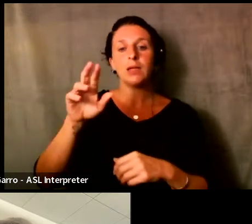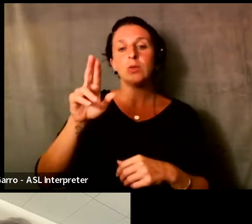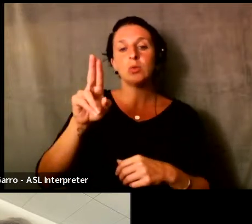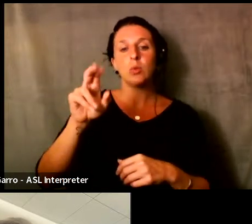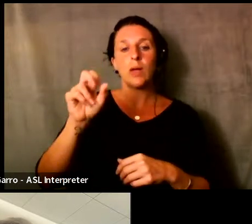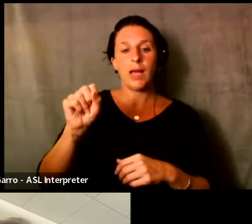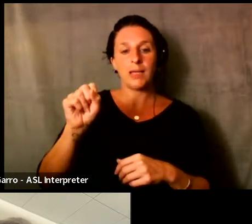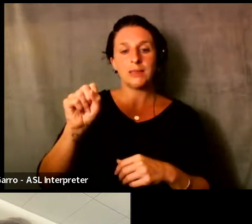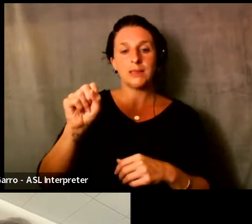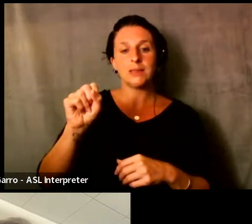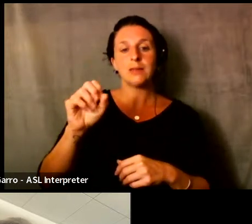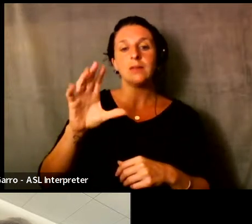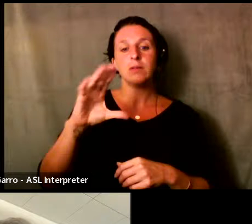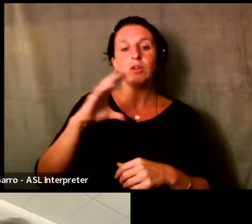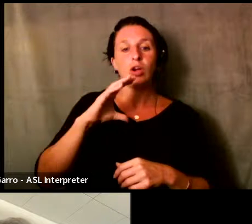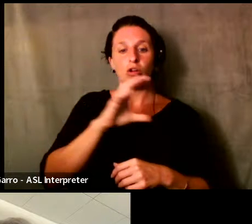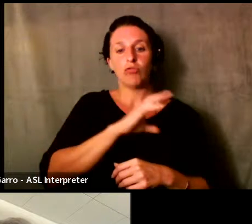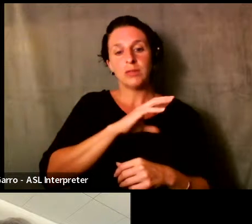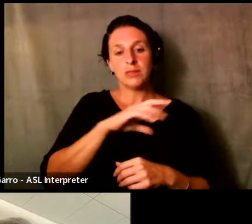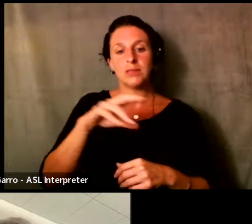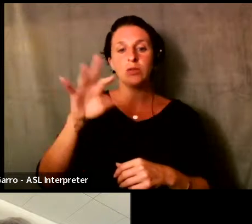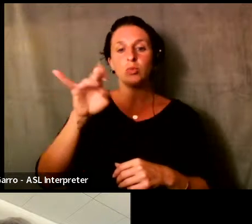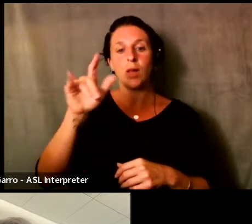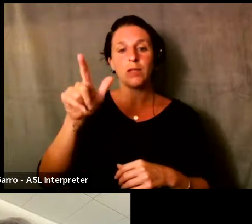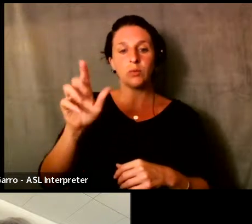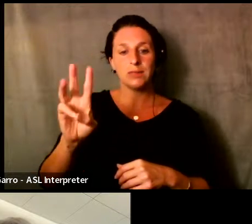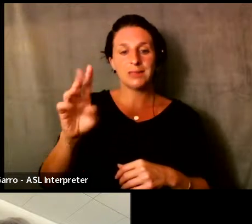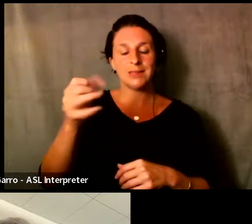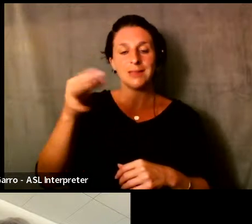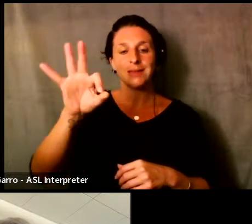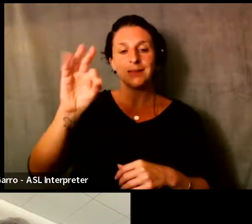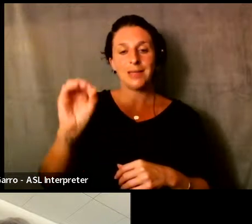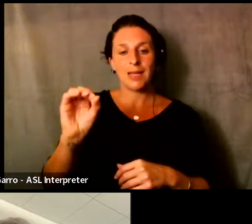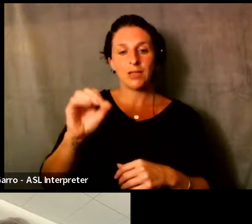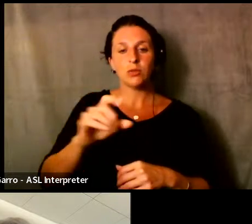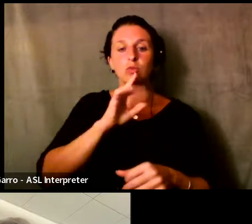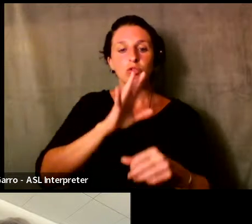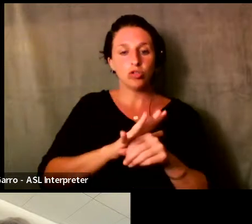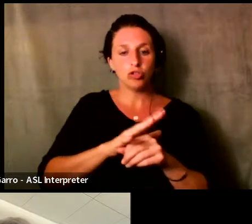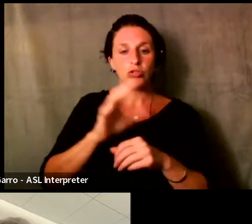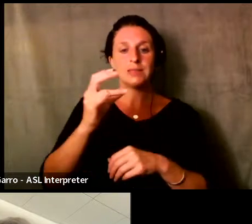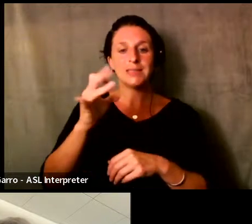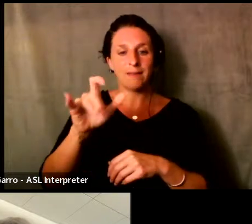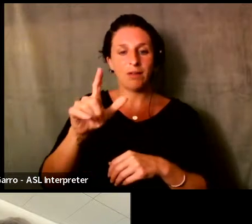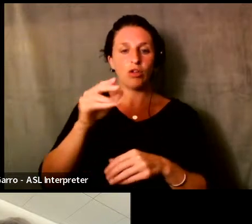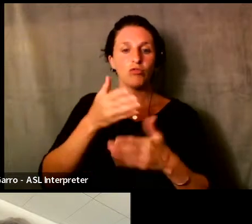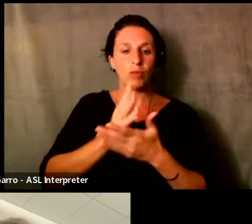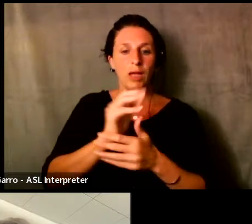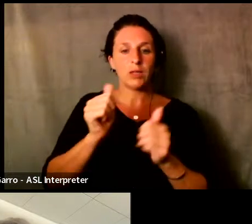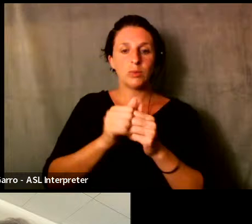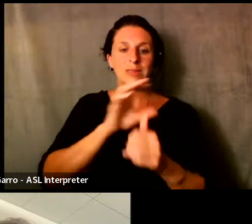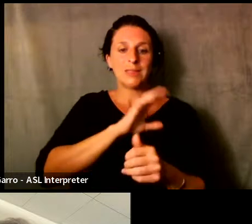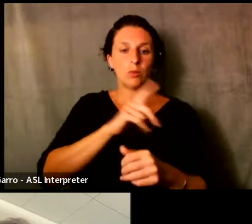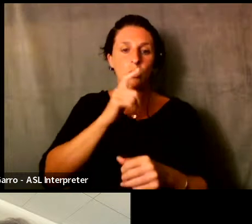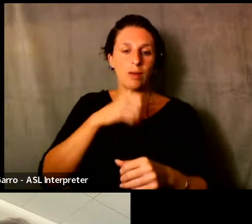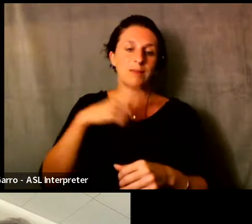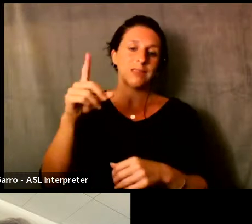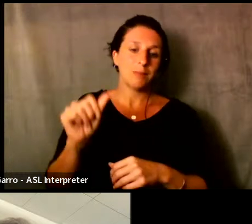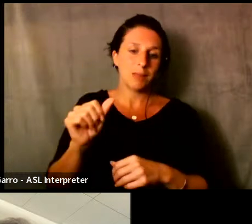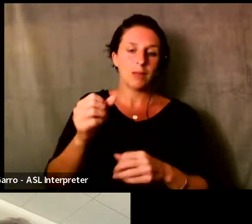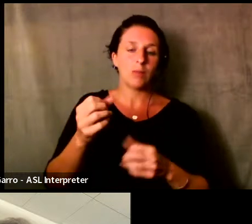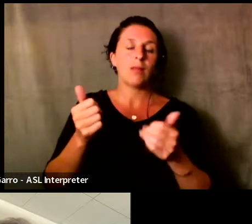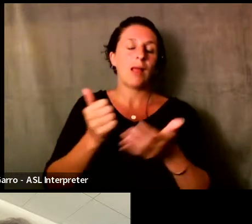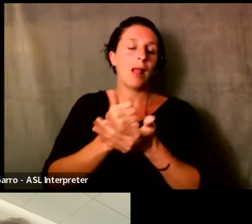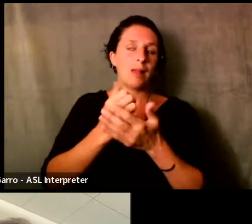July 26, 1990, to ensure the civil rights of citizens with disabilities, with the help of many,